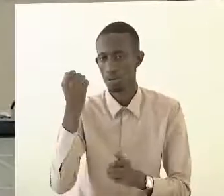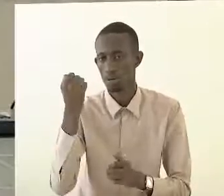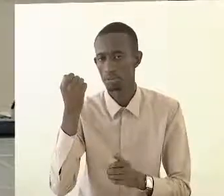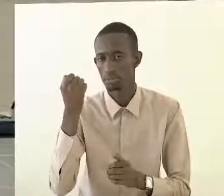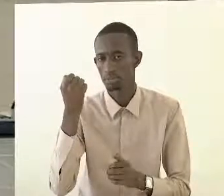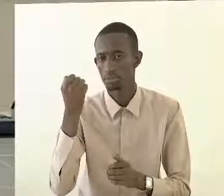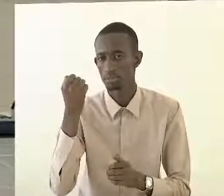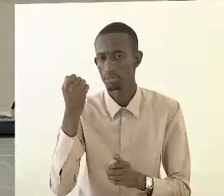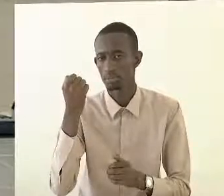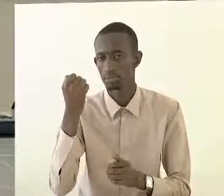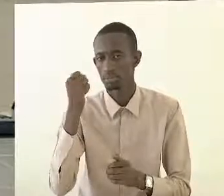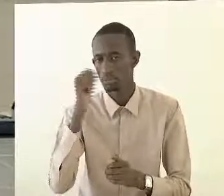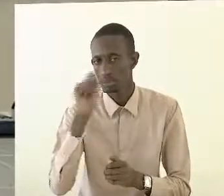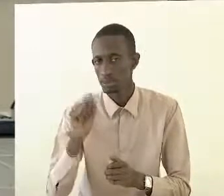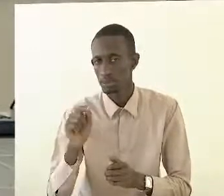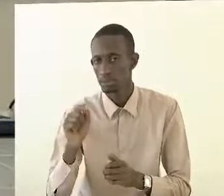5z plus 5,